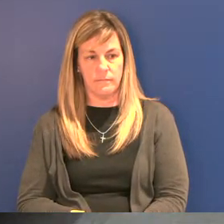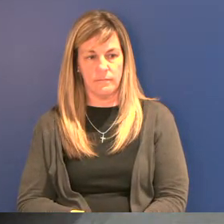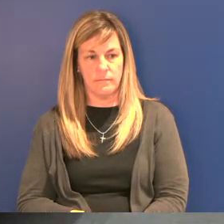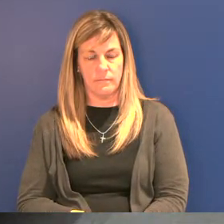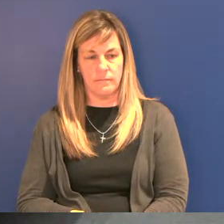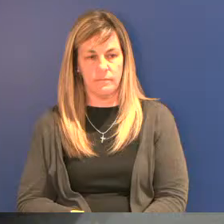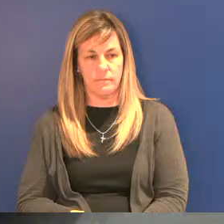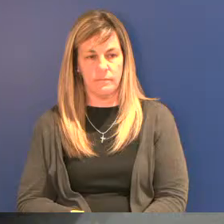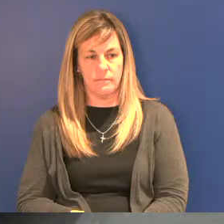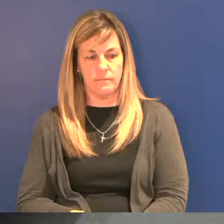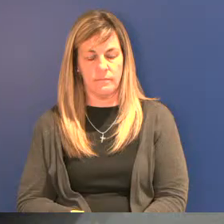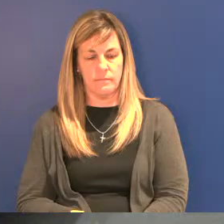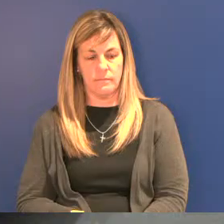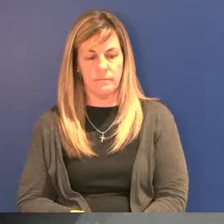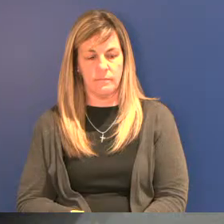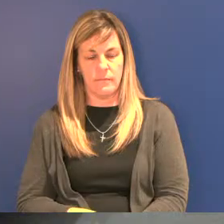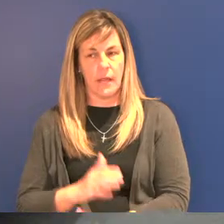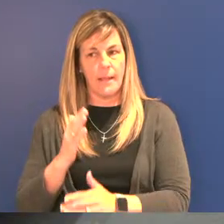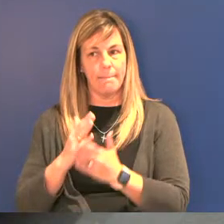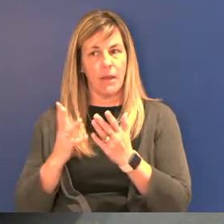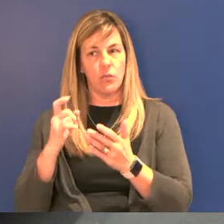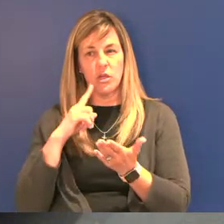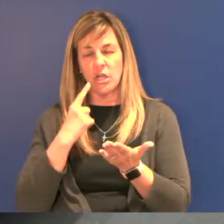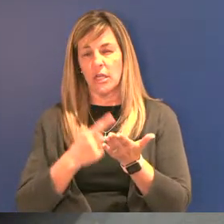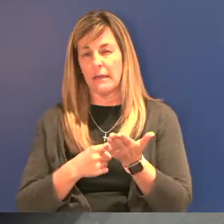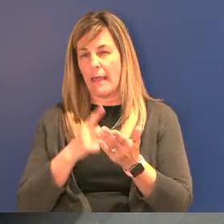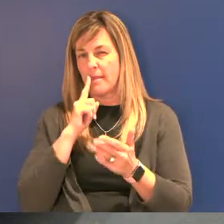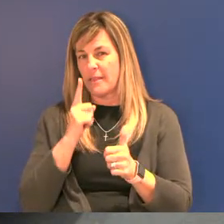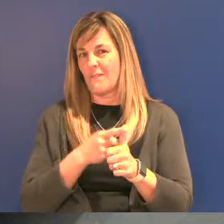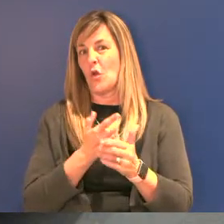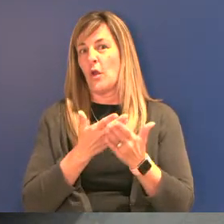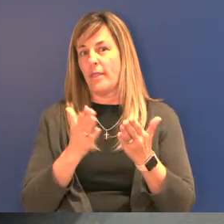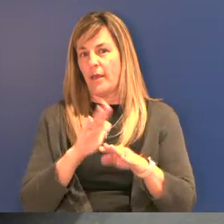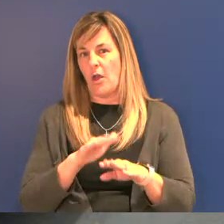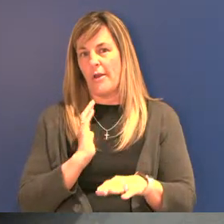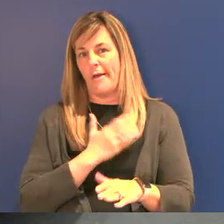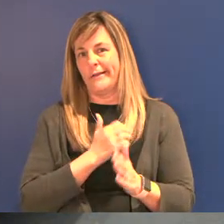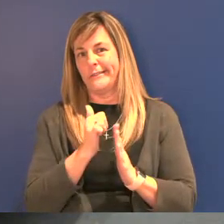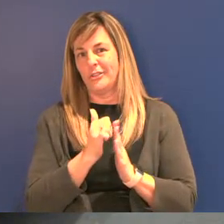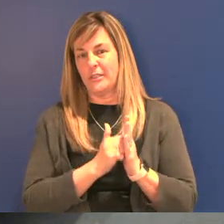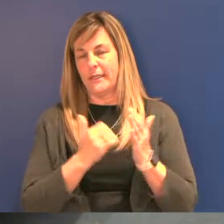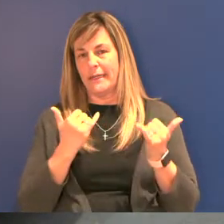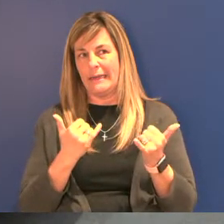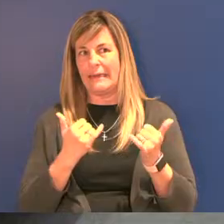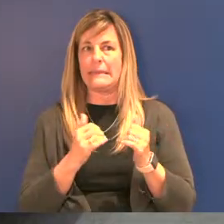Problem is the part of that I think he wants to speak to is the first thing on our agenda. So,